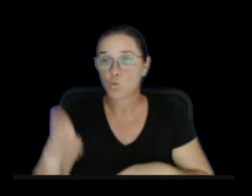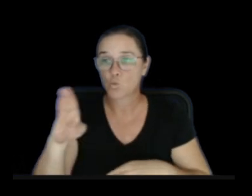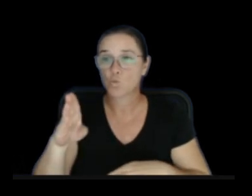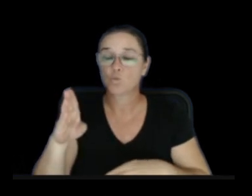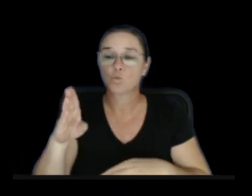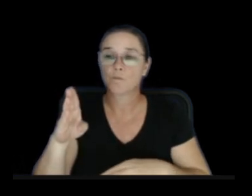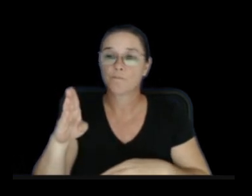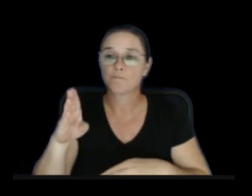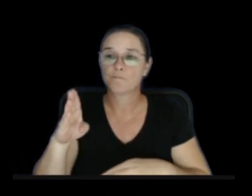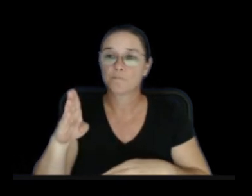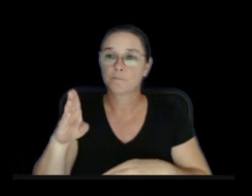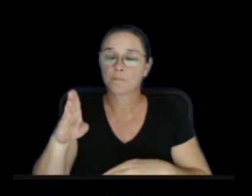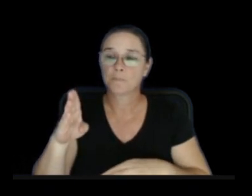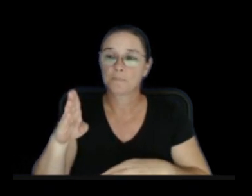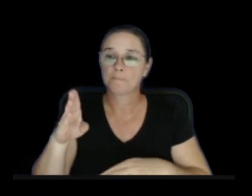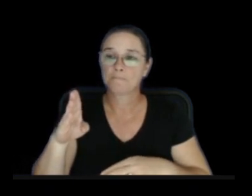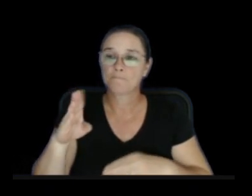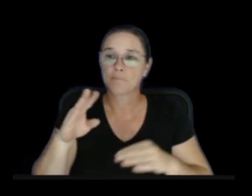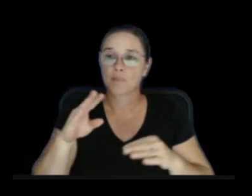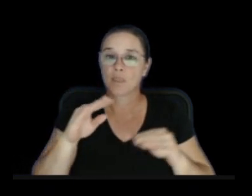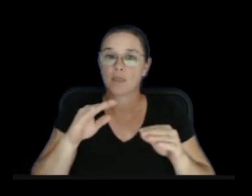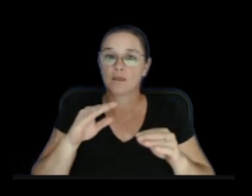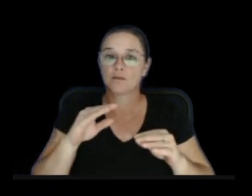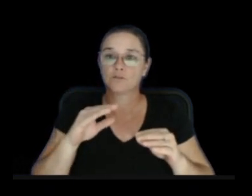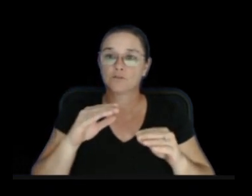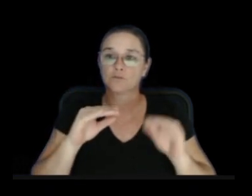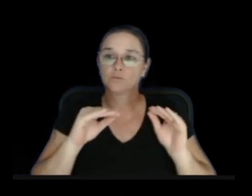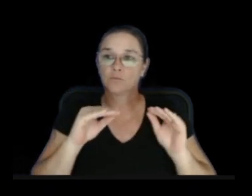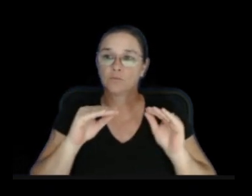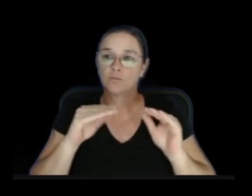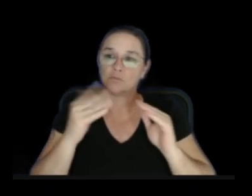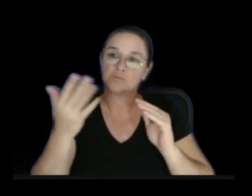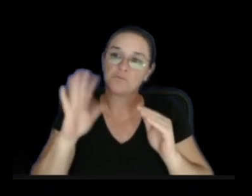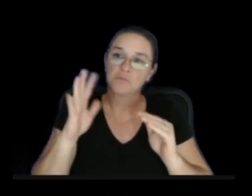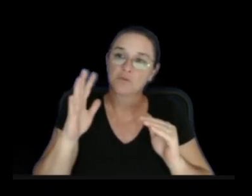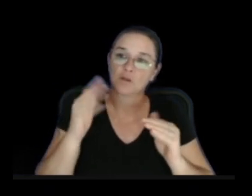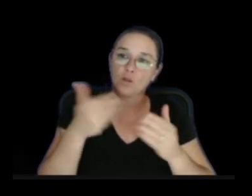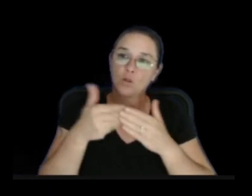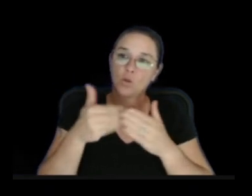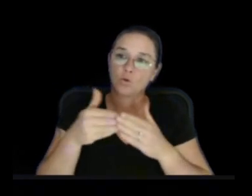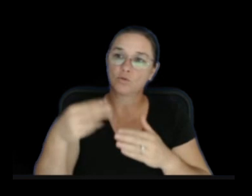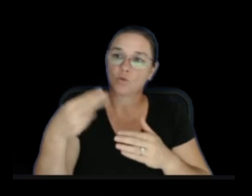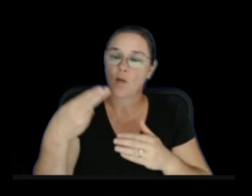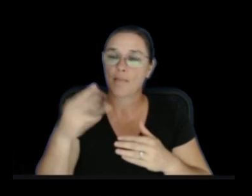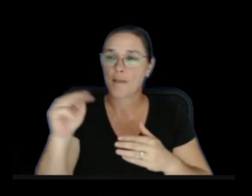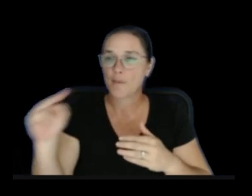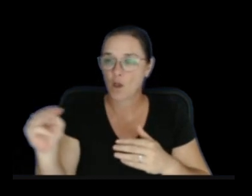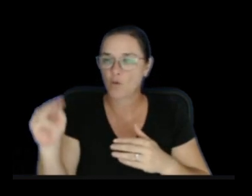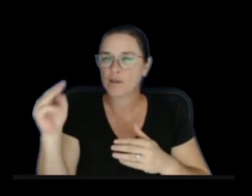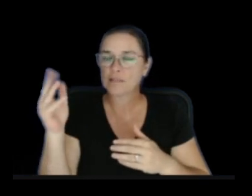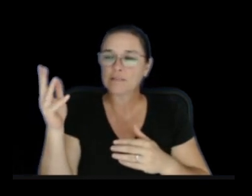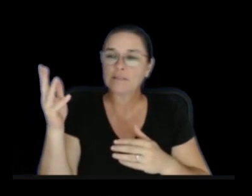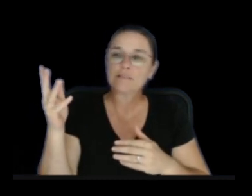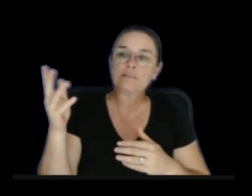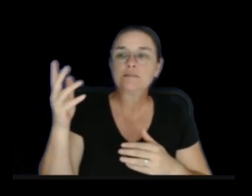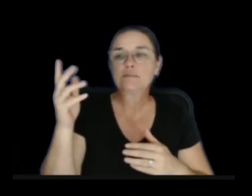towards Halemaʻumaʻu, which appears to be stable, if anything deflating slightly over the last